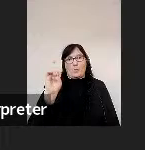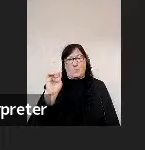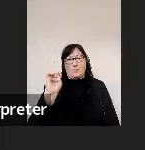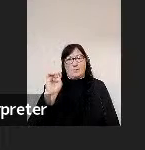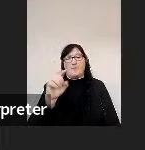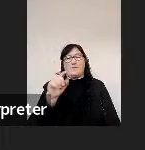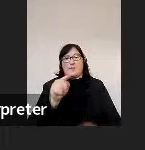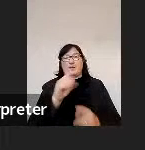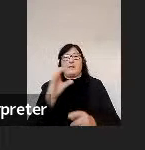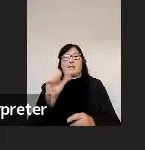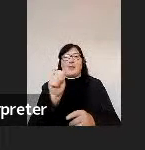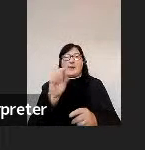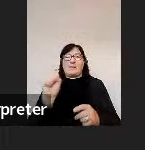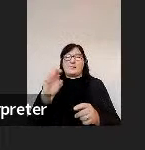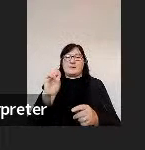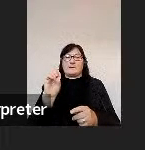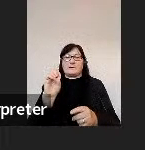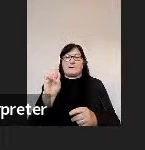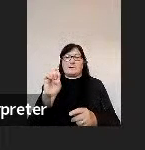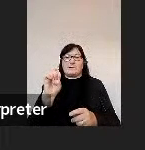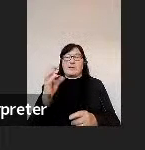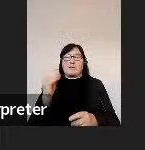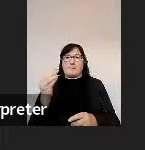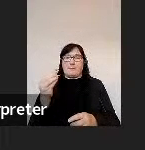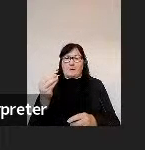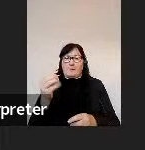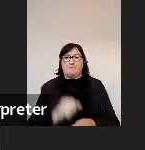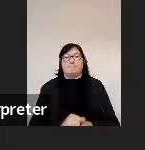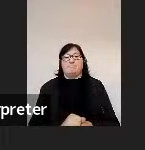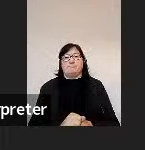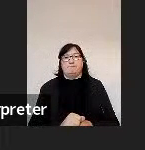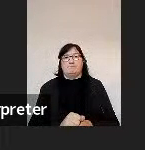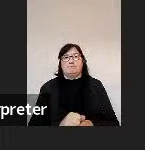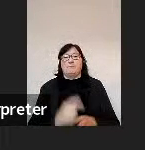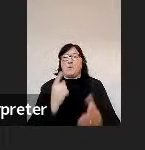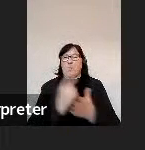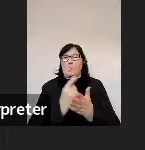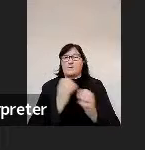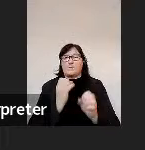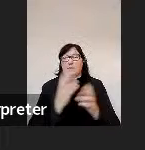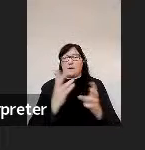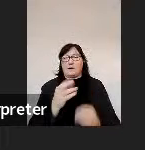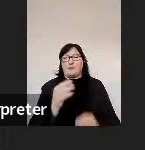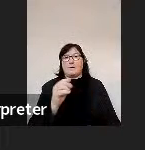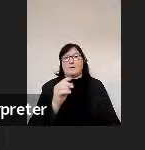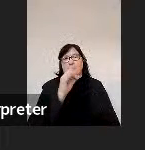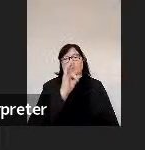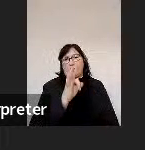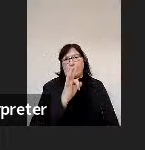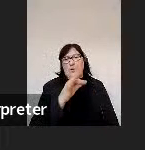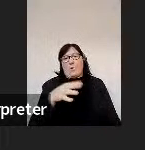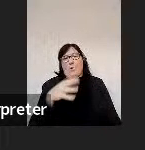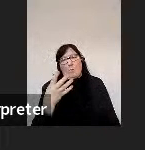The SSM case numbers always start with digit 3 or 4, and it has